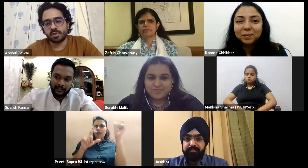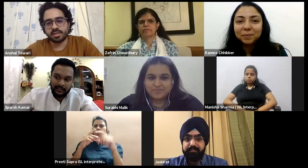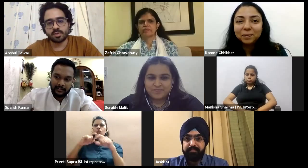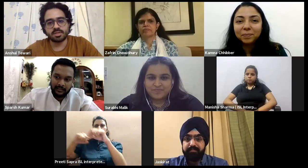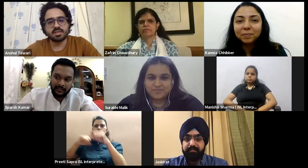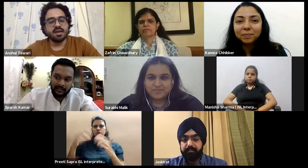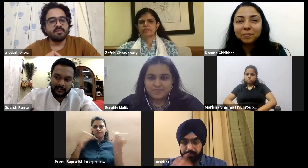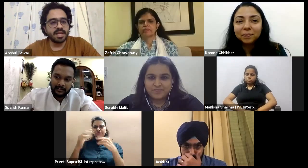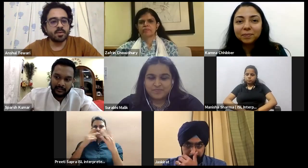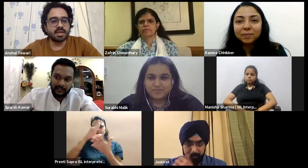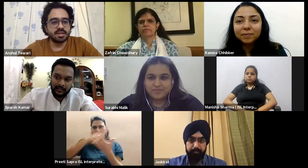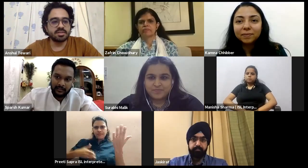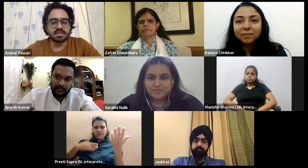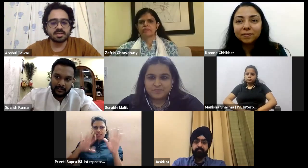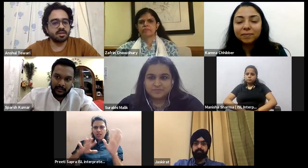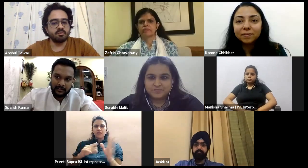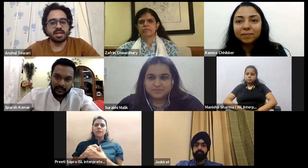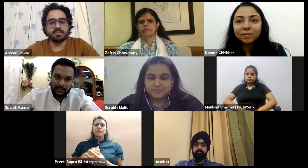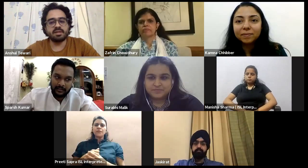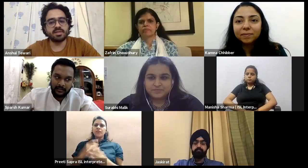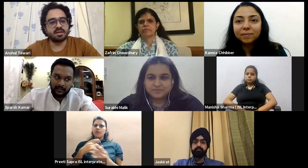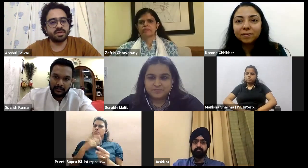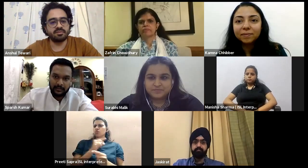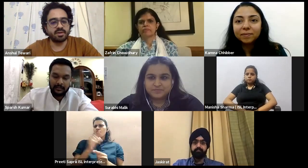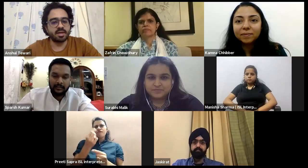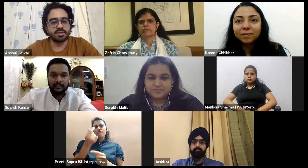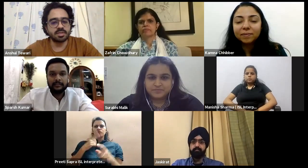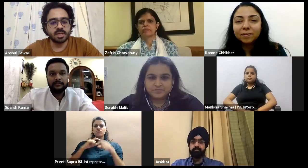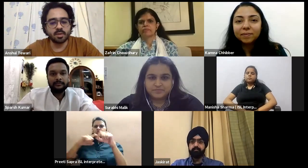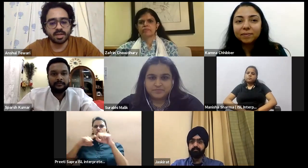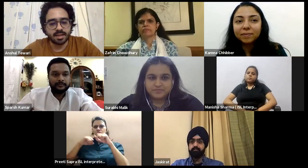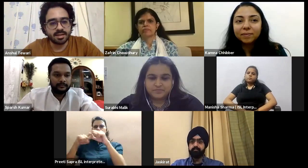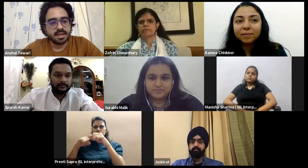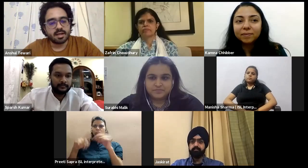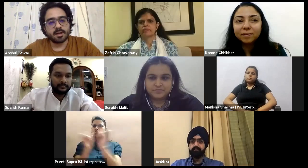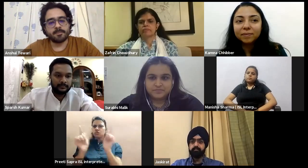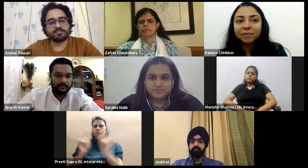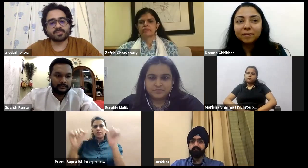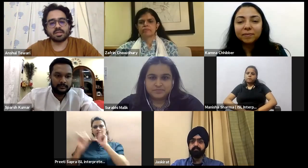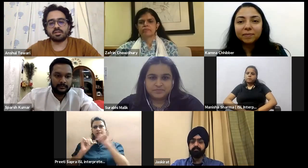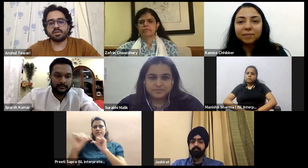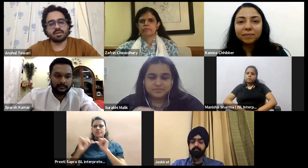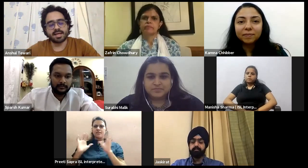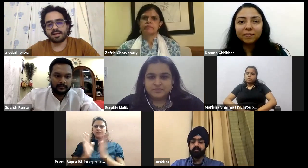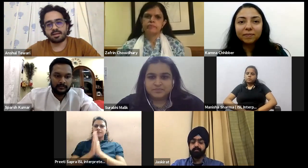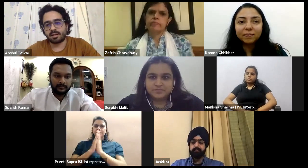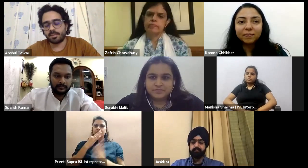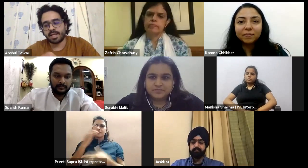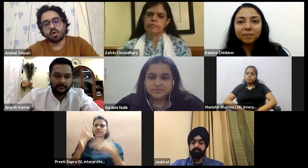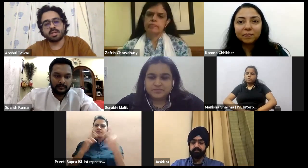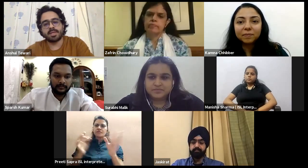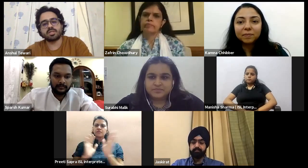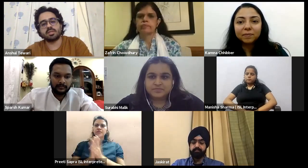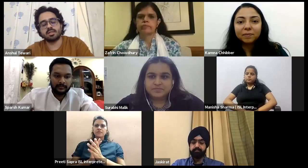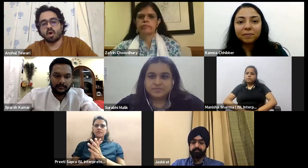rest of the audience questions, very quickly, just, very briefly, Zafreen, if I could just bring you in again. Like